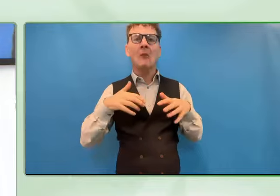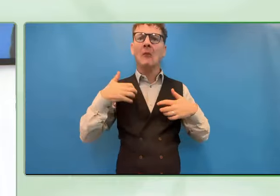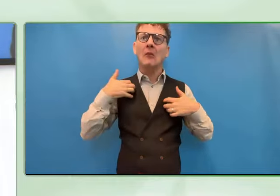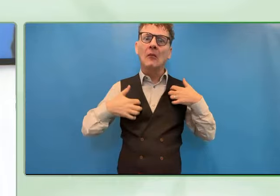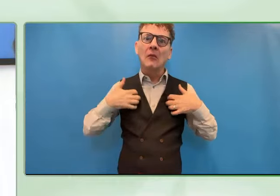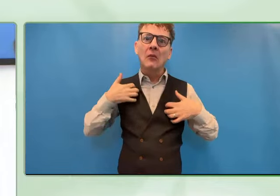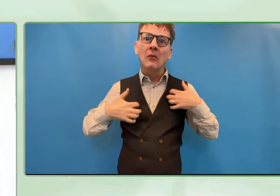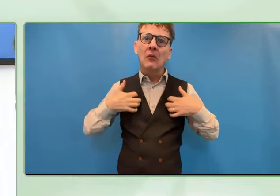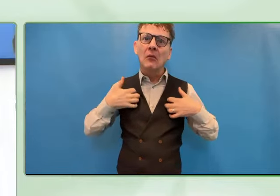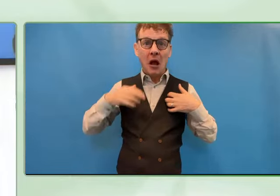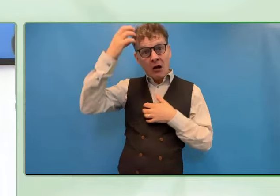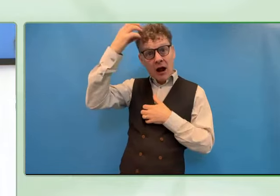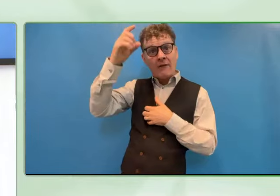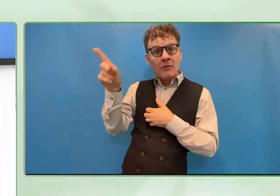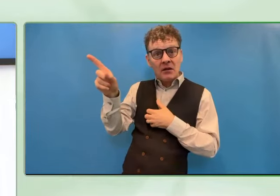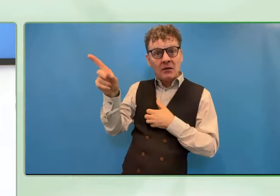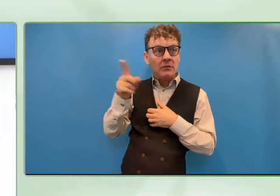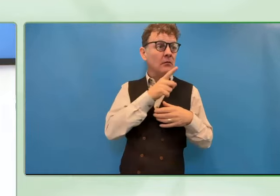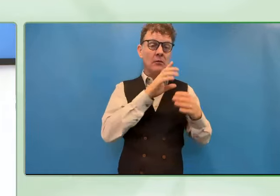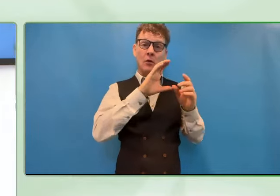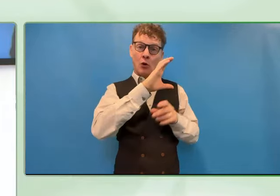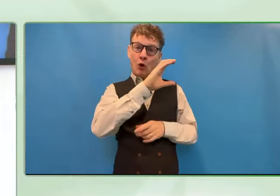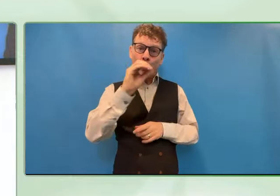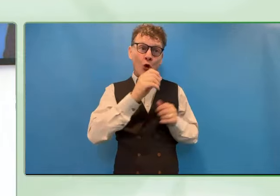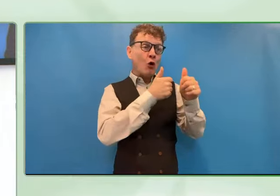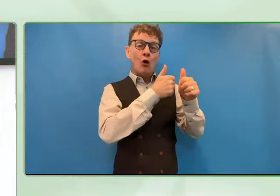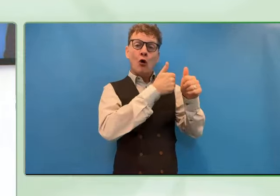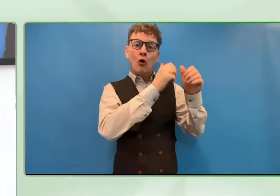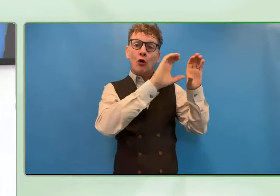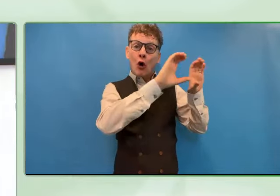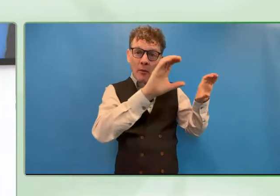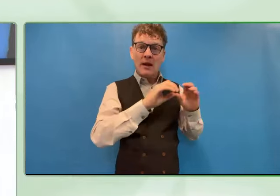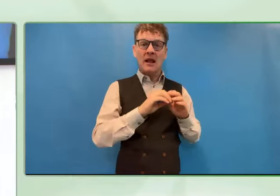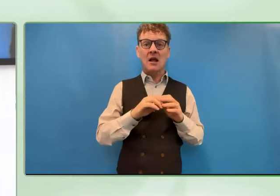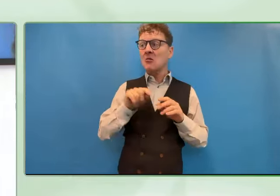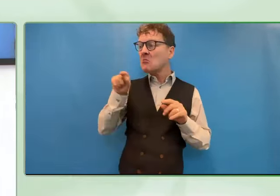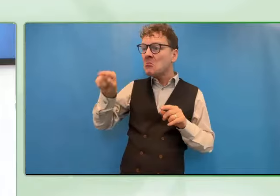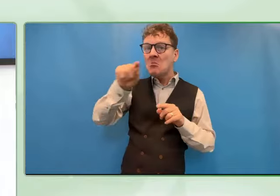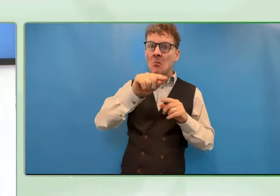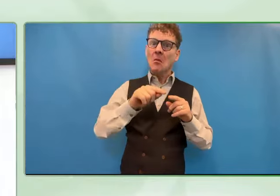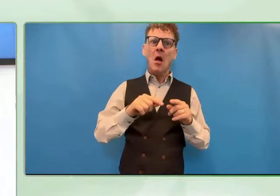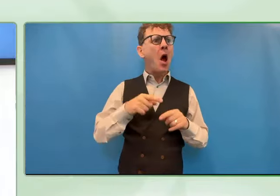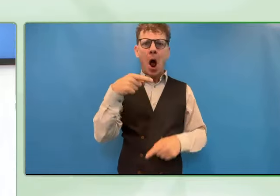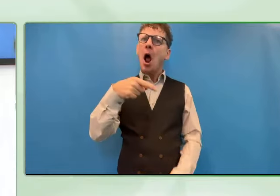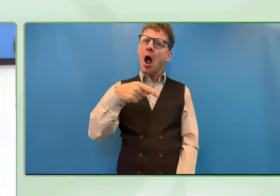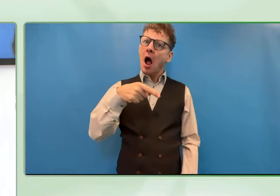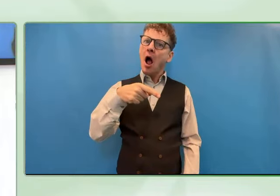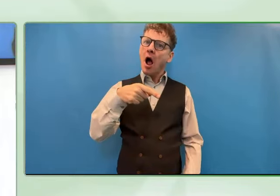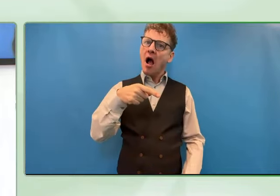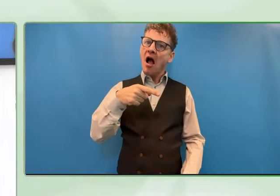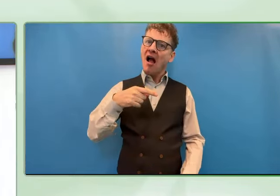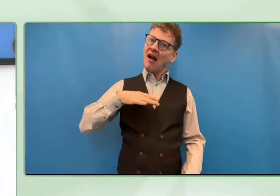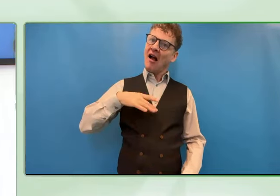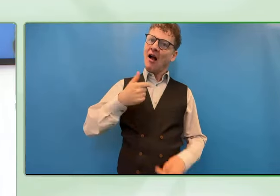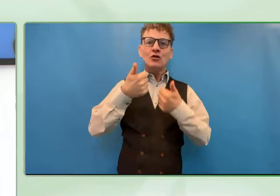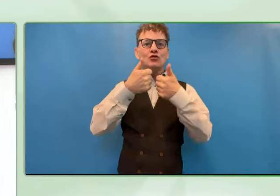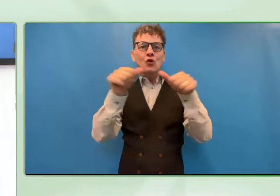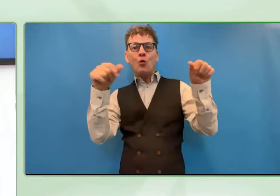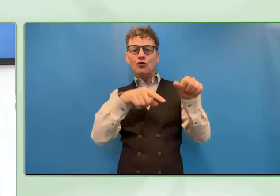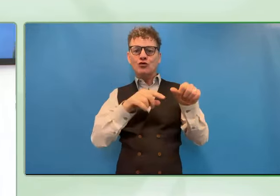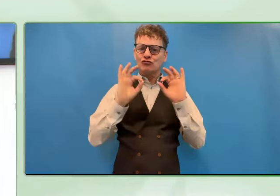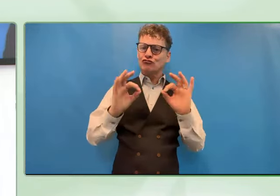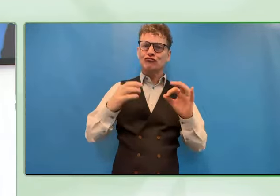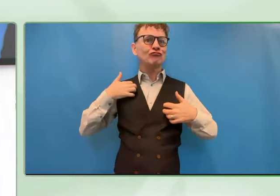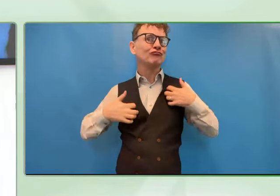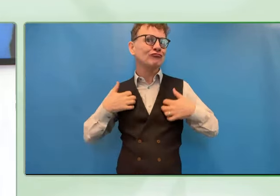government to the corporate, to the commercial establishment. And they said, hey, we love that solution, and we also want it. So how can we go about